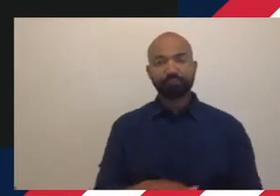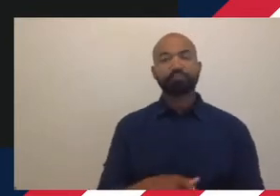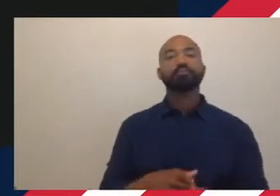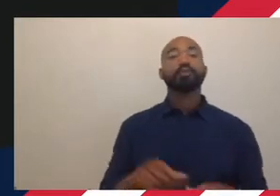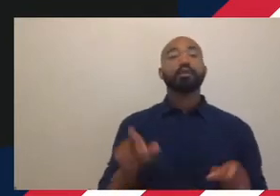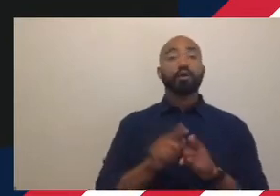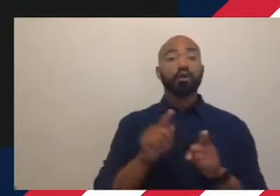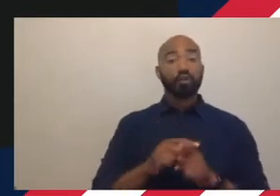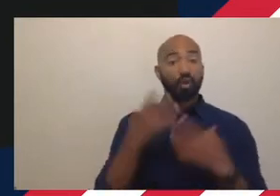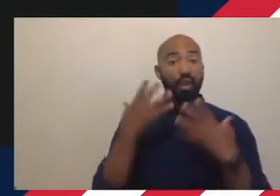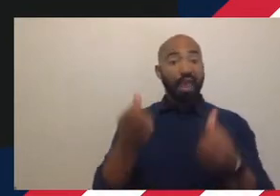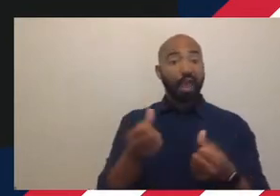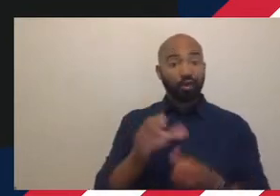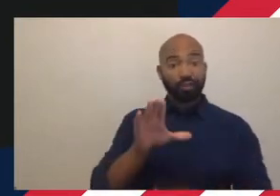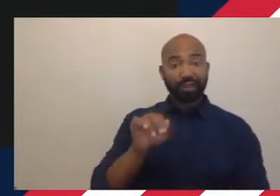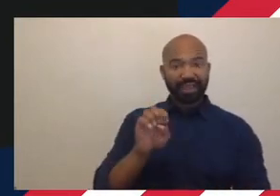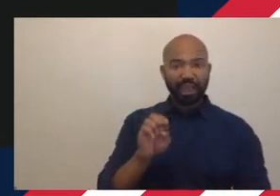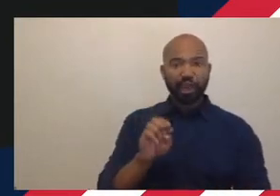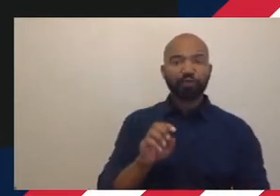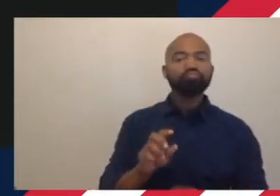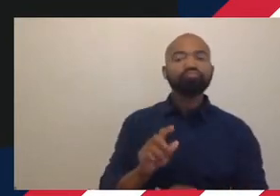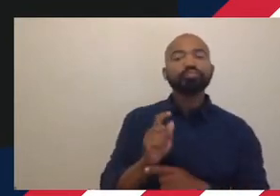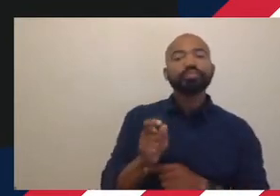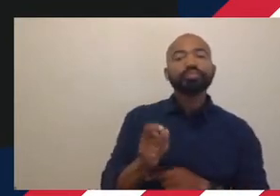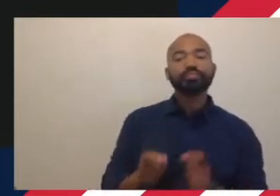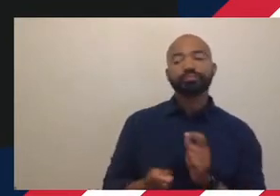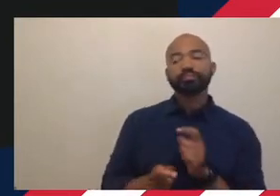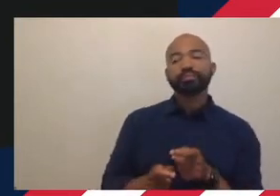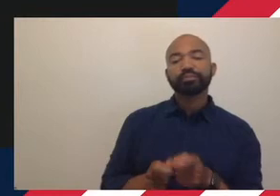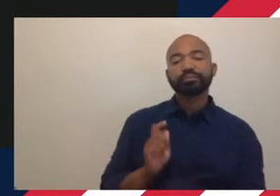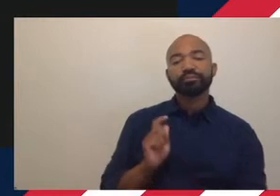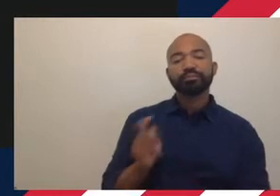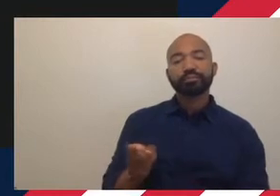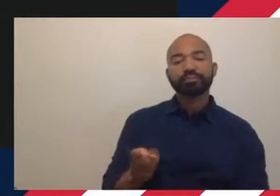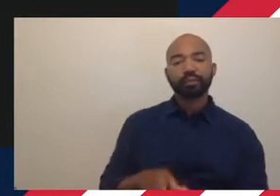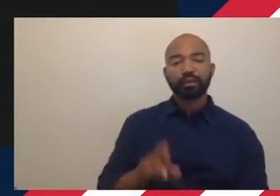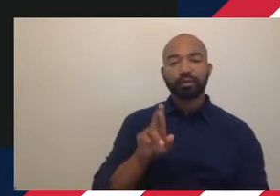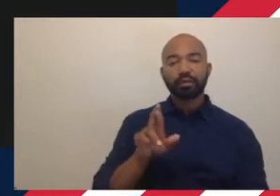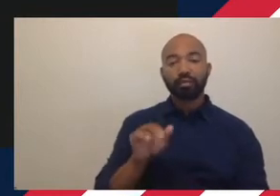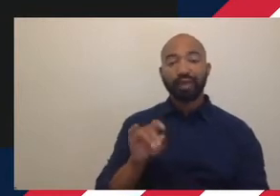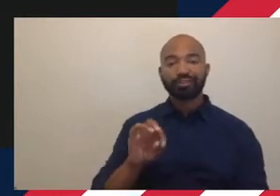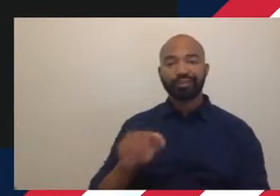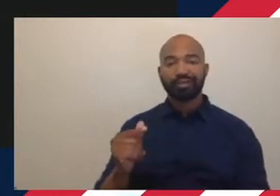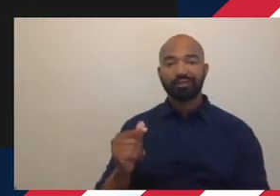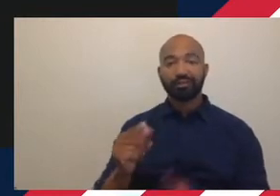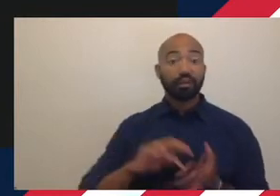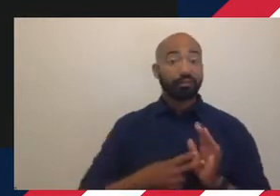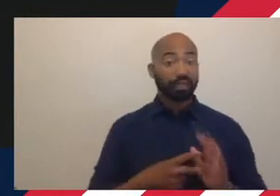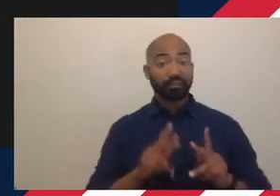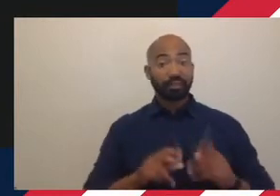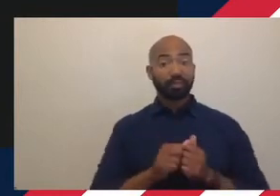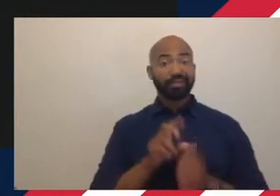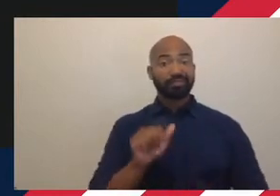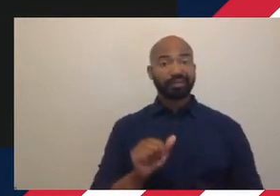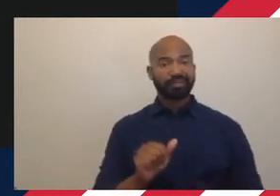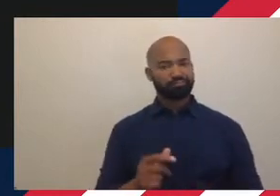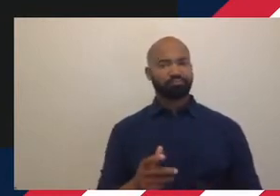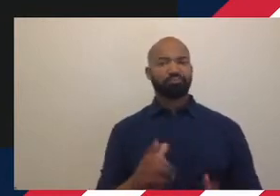So people deciding that those with disabilities, their lives are less or worth